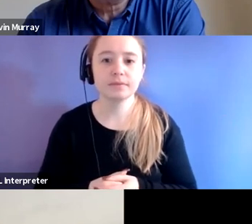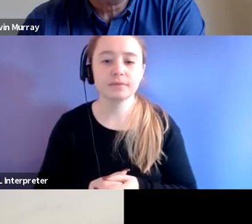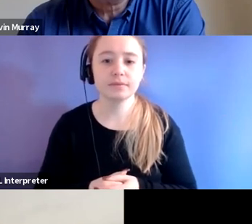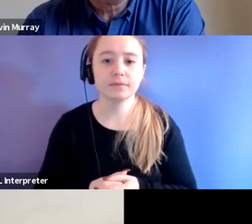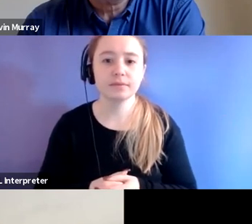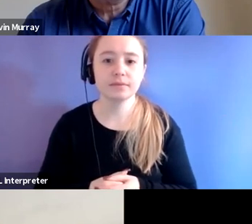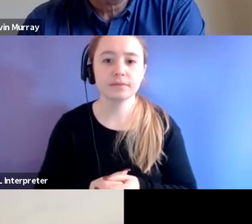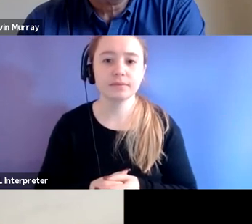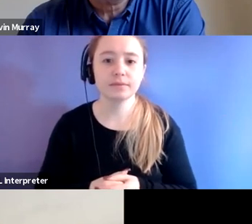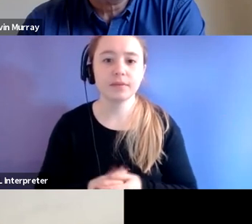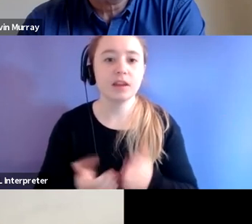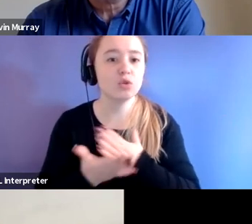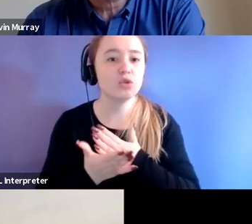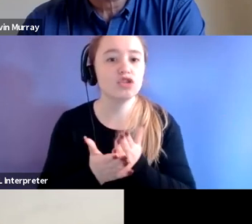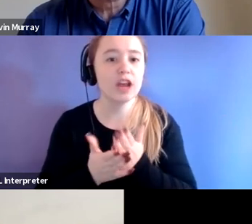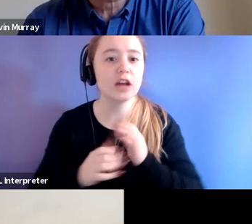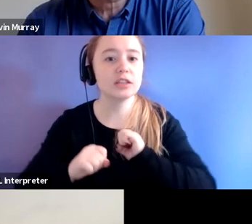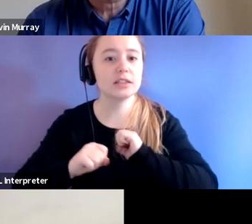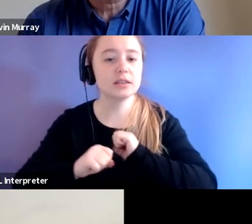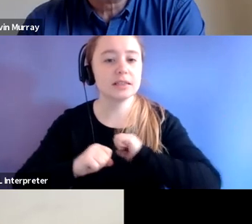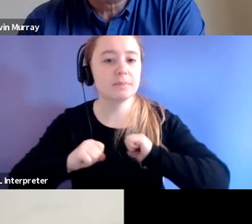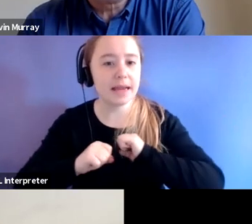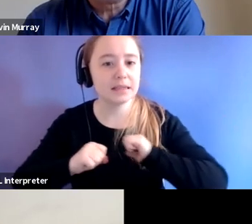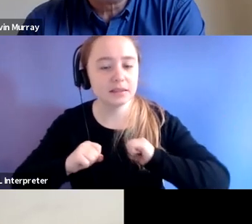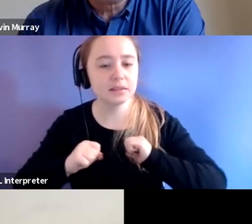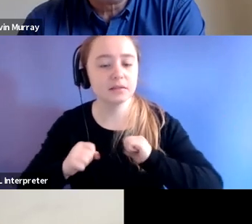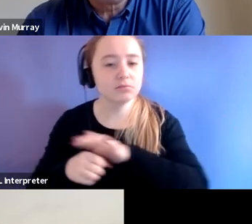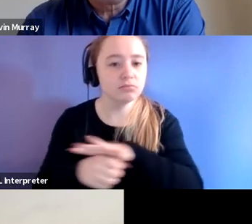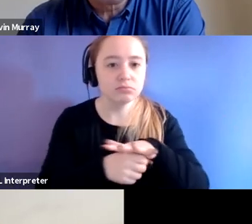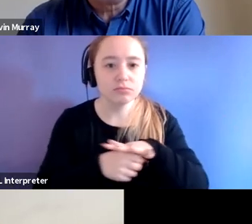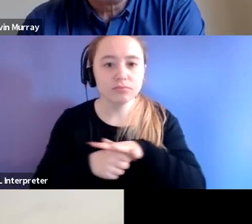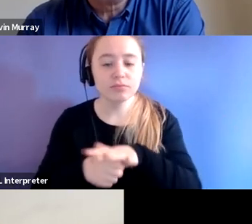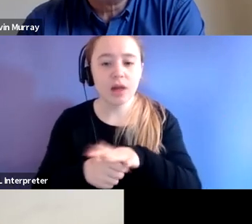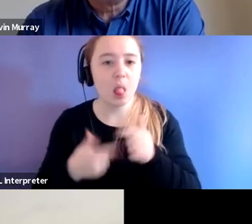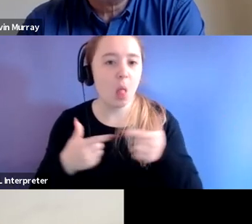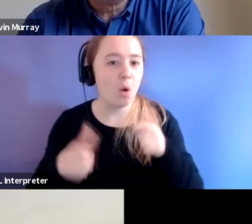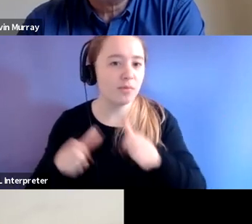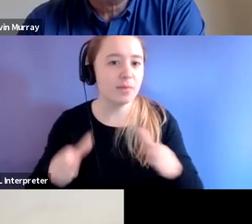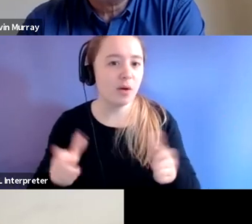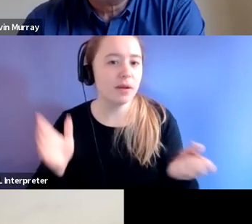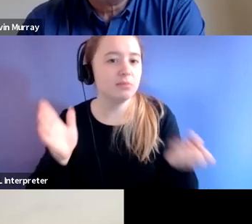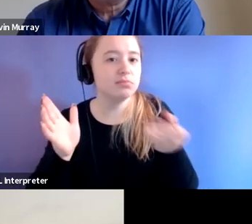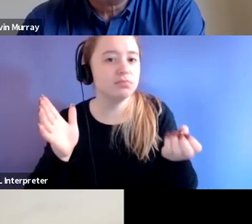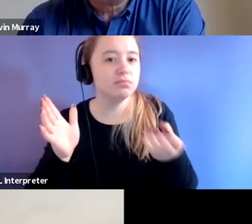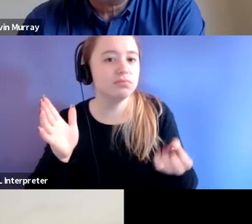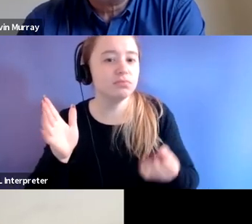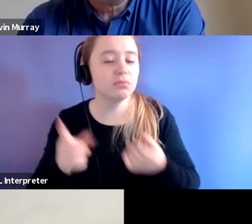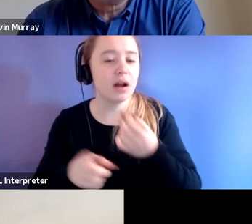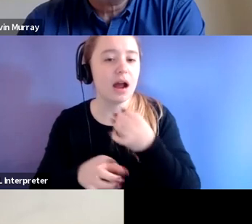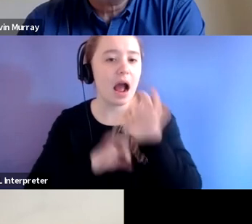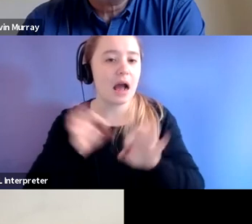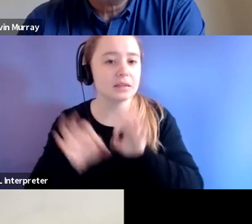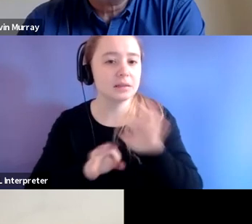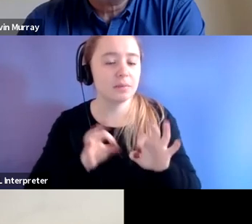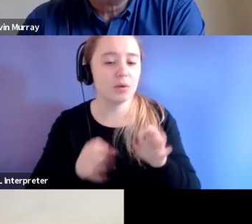on the idea of shared spaces, it's come up a bit in the chat and in different presentations this morning. How